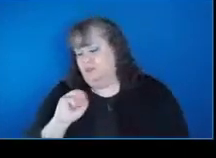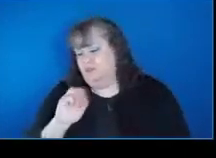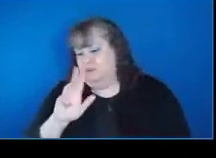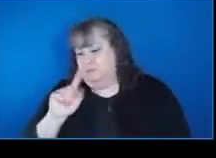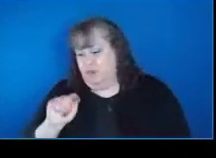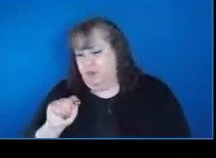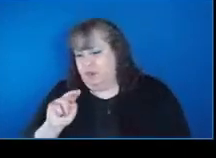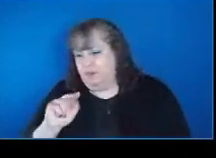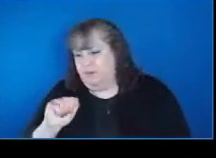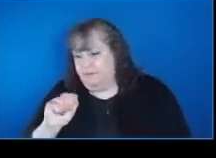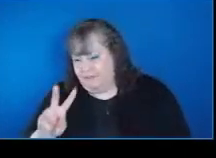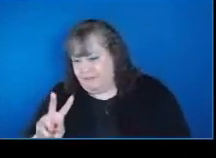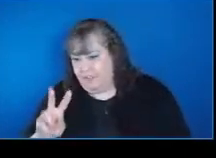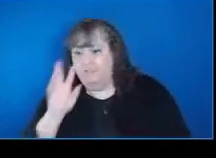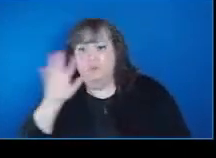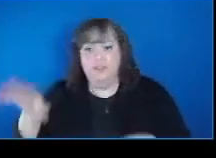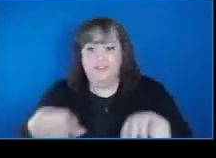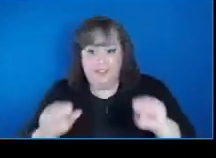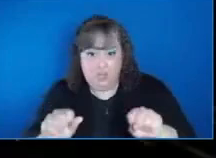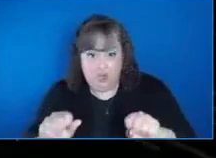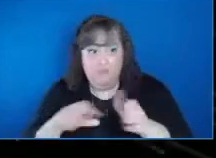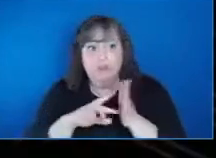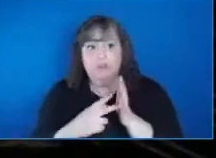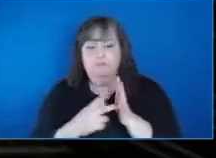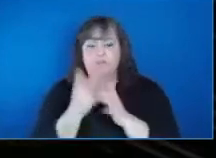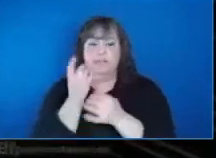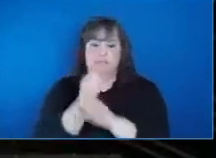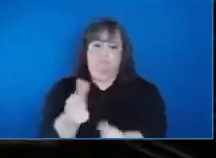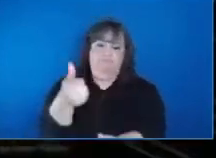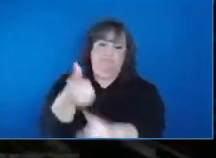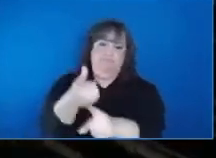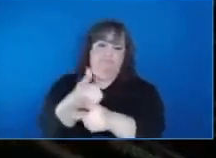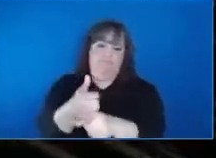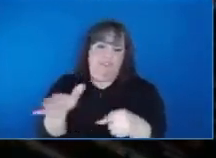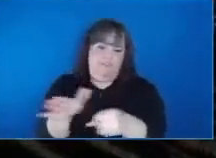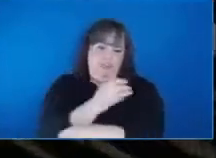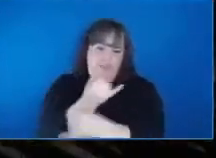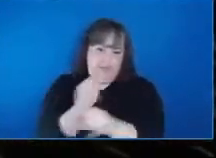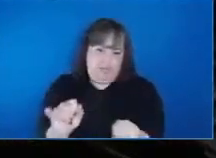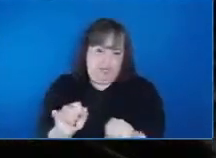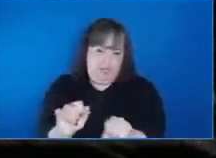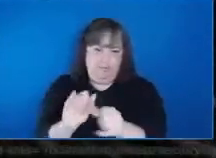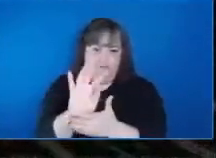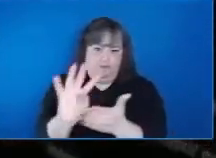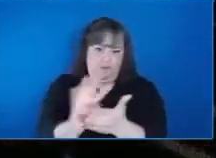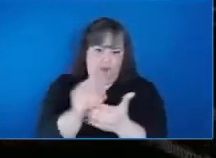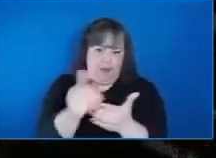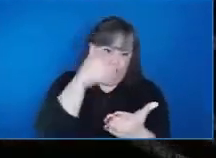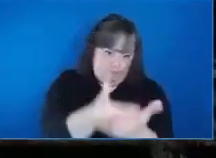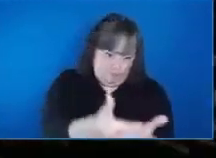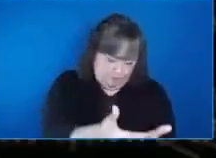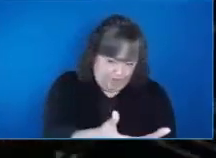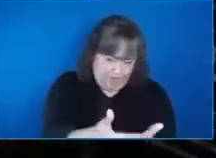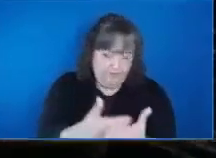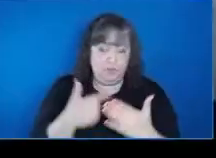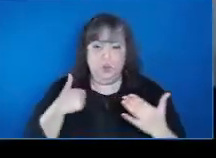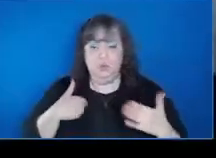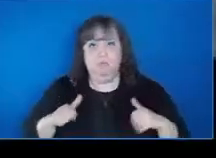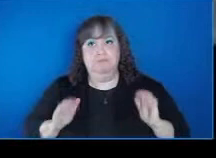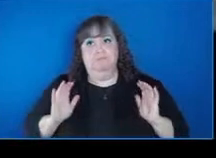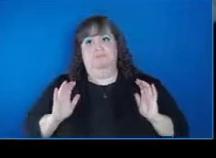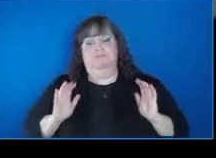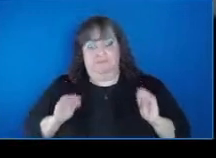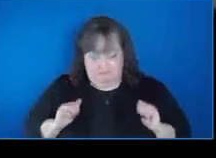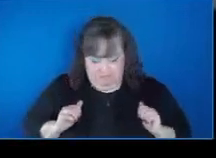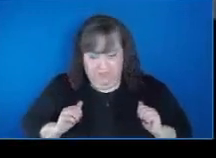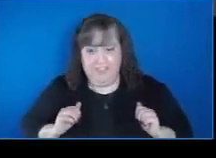the spacecraft from Earth. It's fully autonomous 4 hours out. And then at 1 hour is when we actually will start seeing